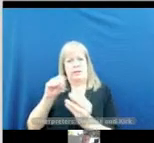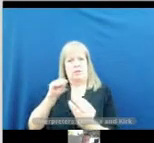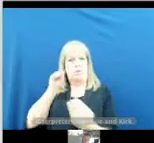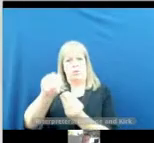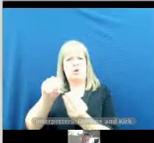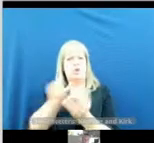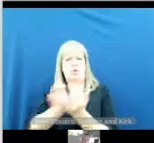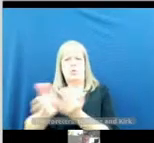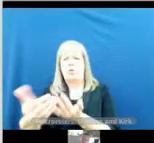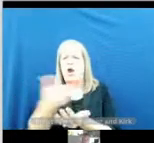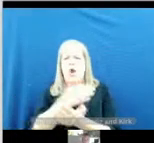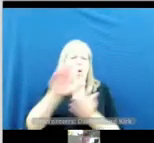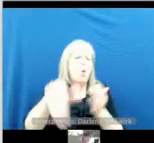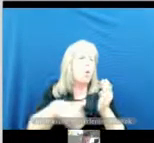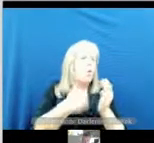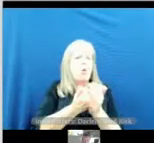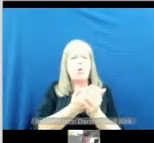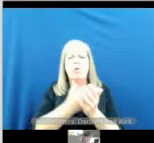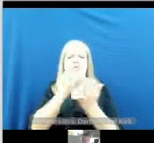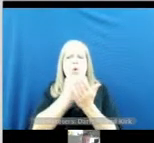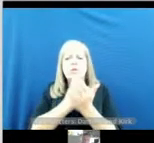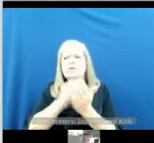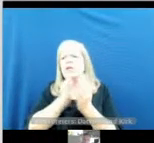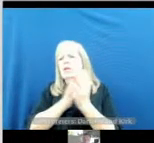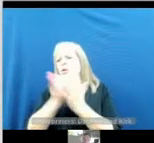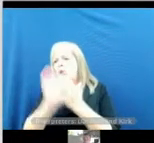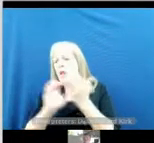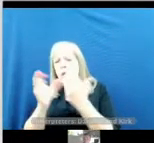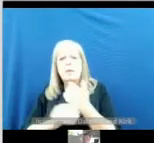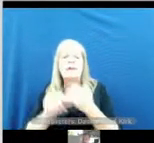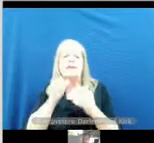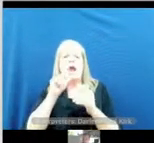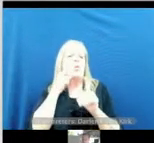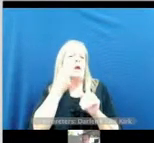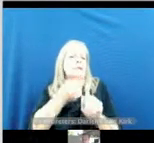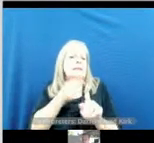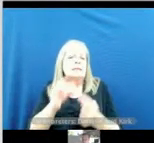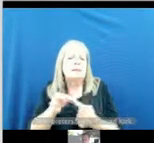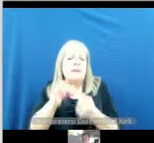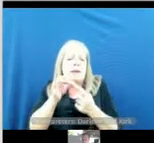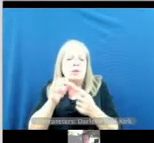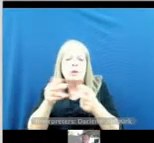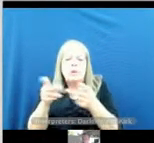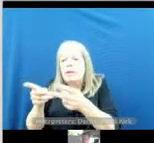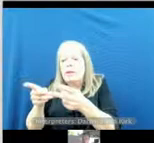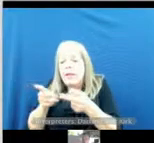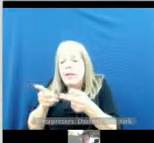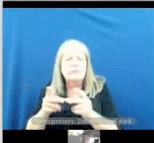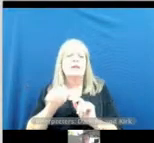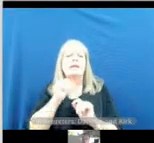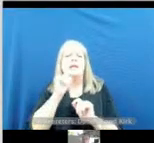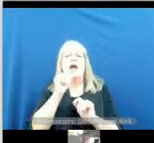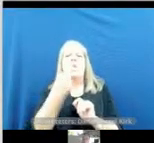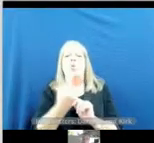not just a special place. It's not just a special course,